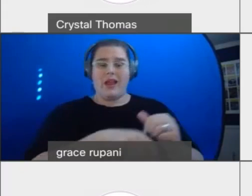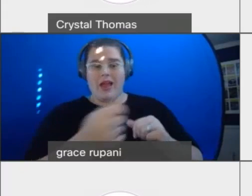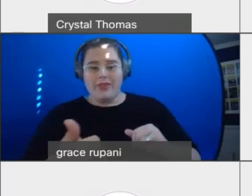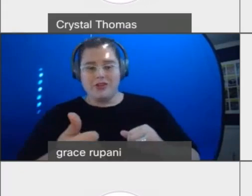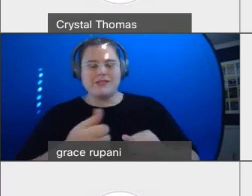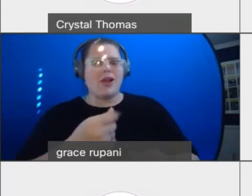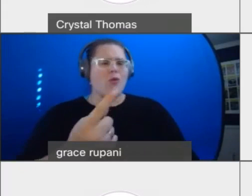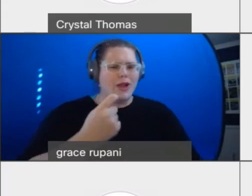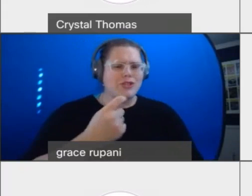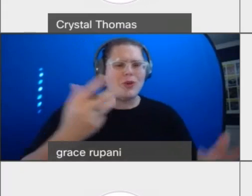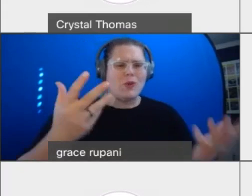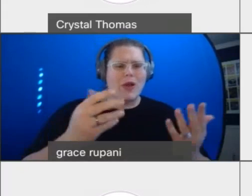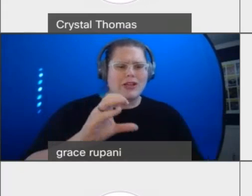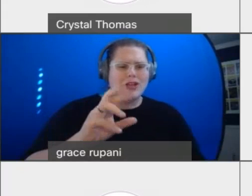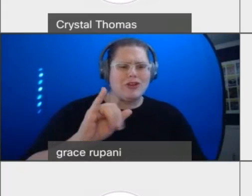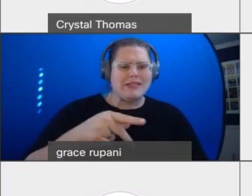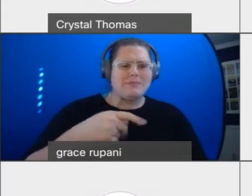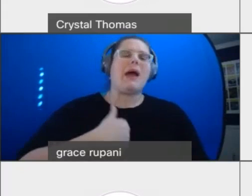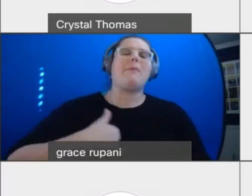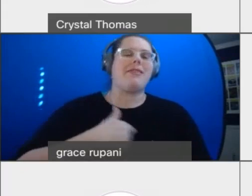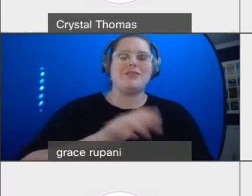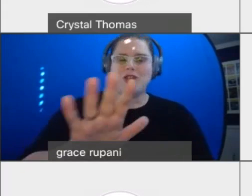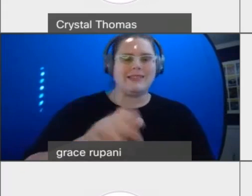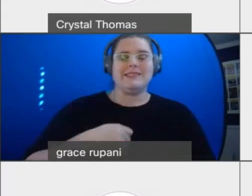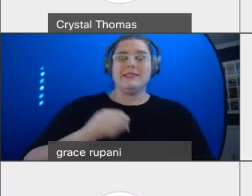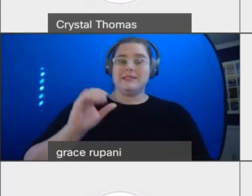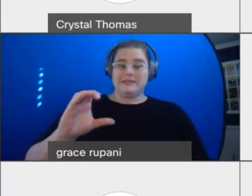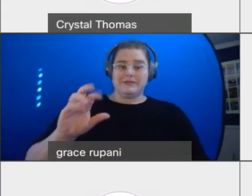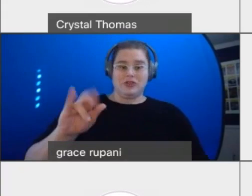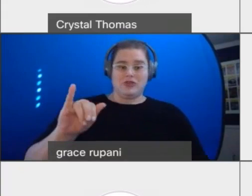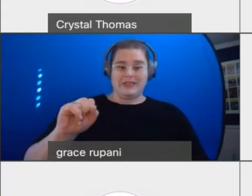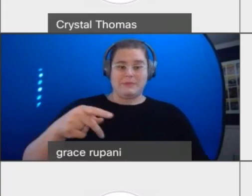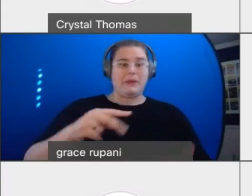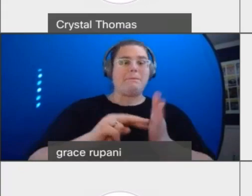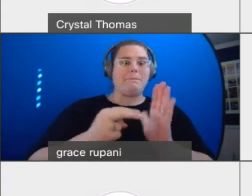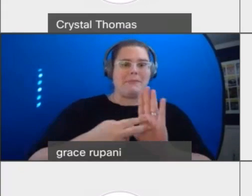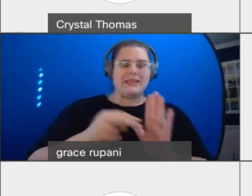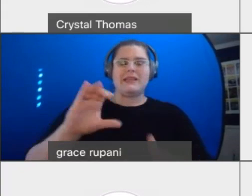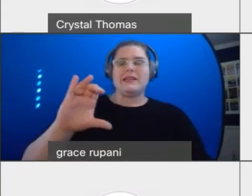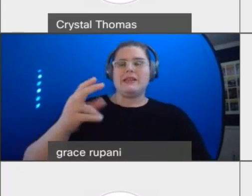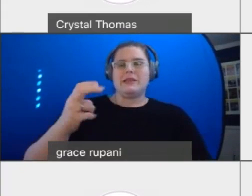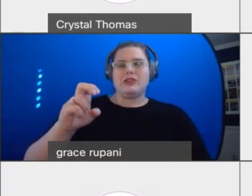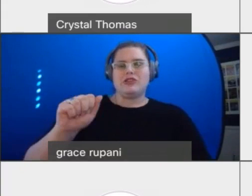Oh, sorry. The CRISP is the Chesapeake Regional Information